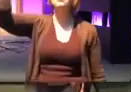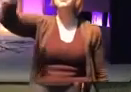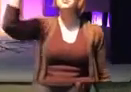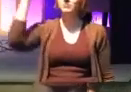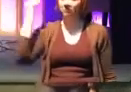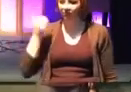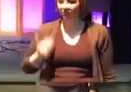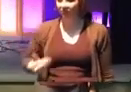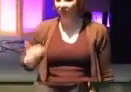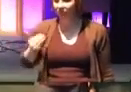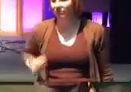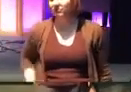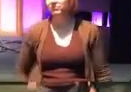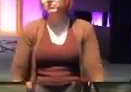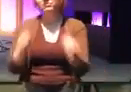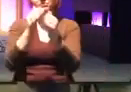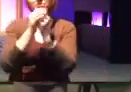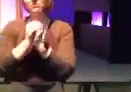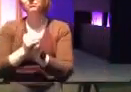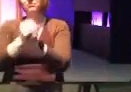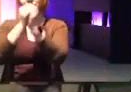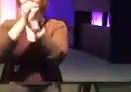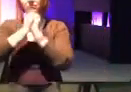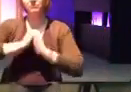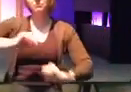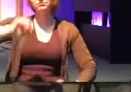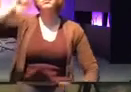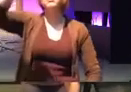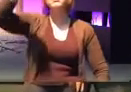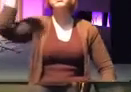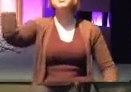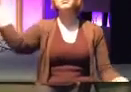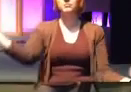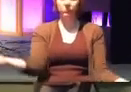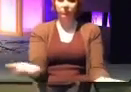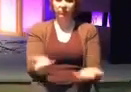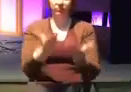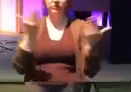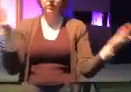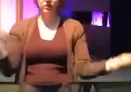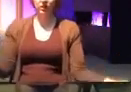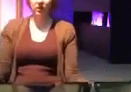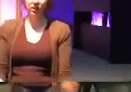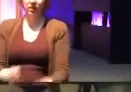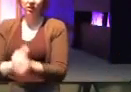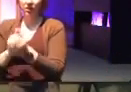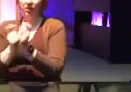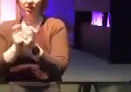Worship you. You are here turning lives.